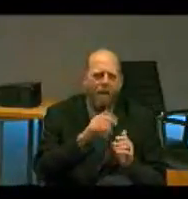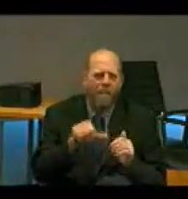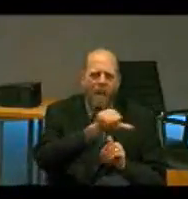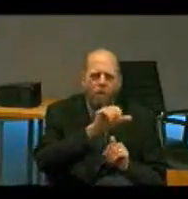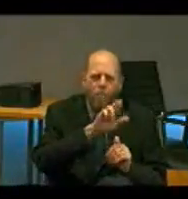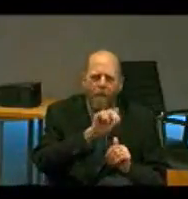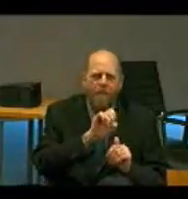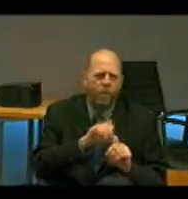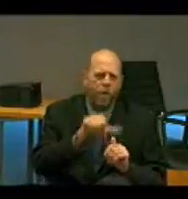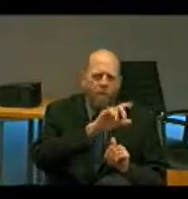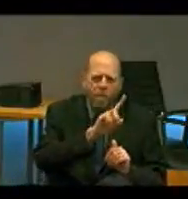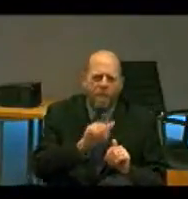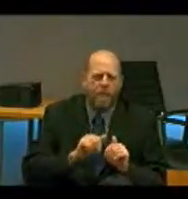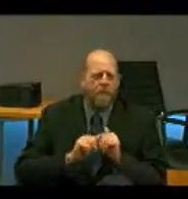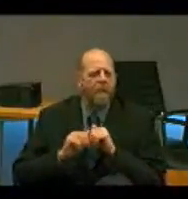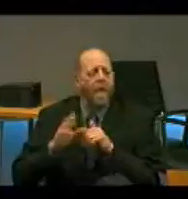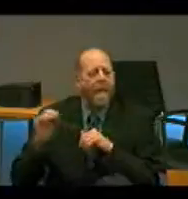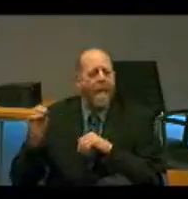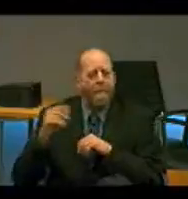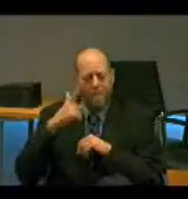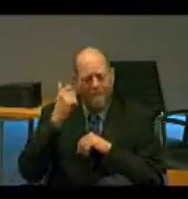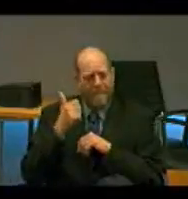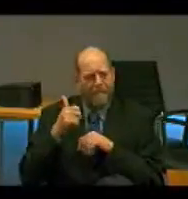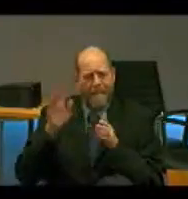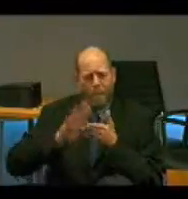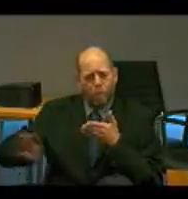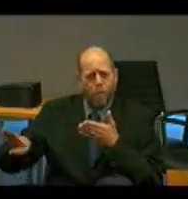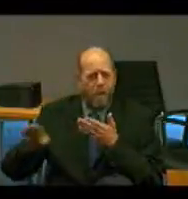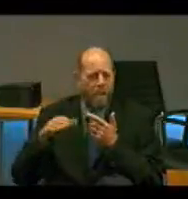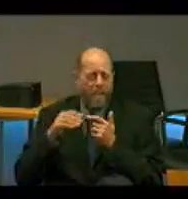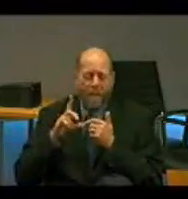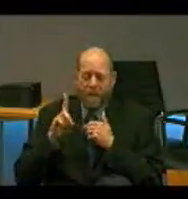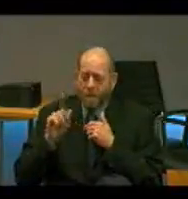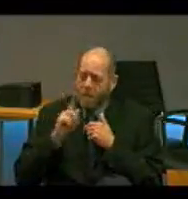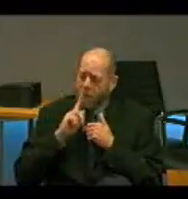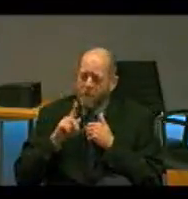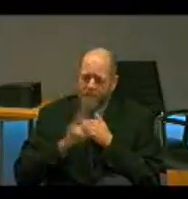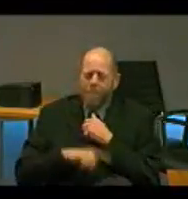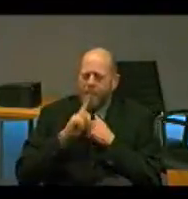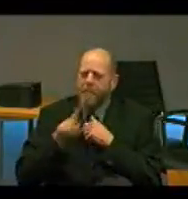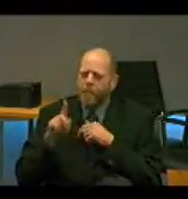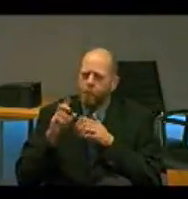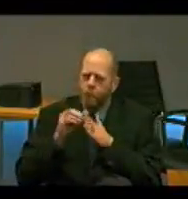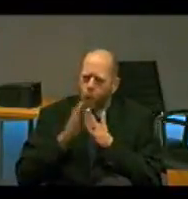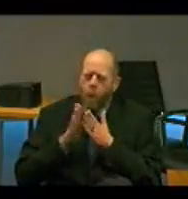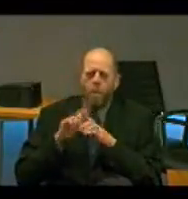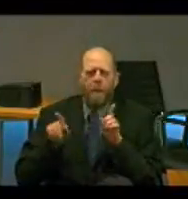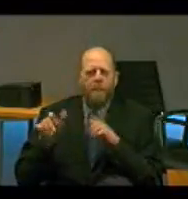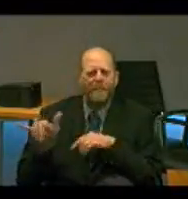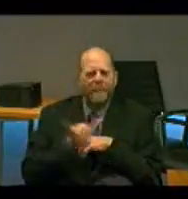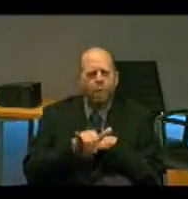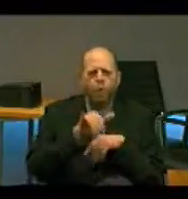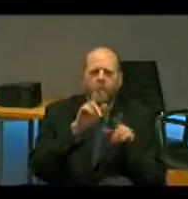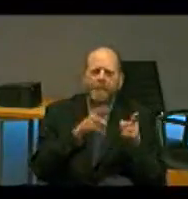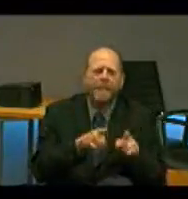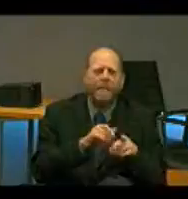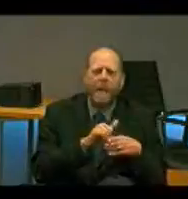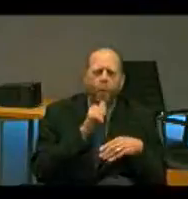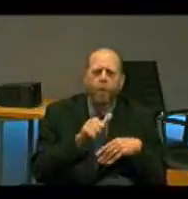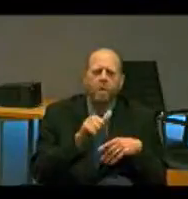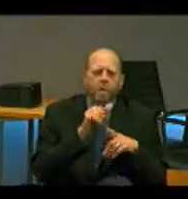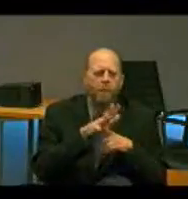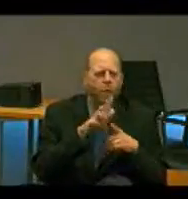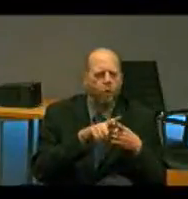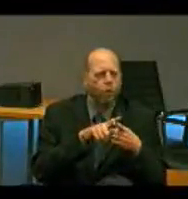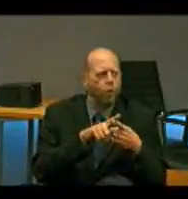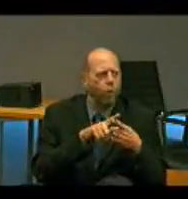or without a disability. And because exclusionary discipline is recorded, but the similar incidents that were not subjected